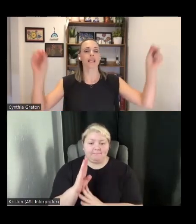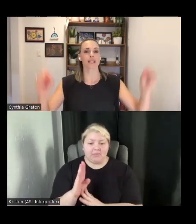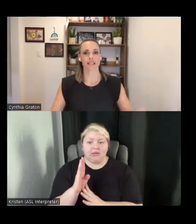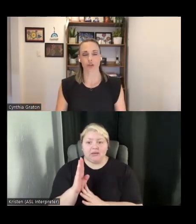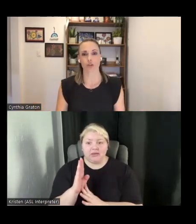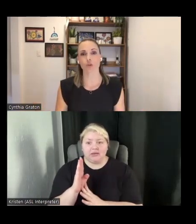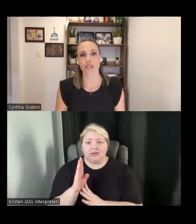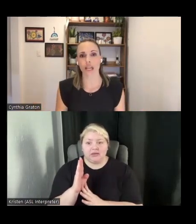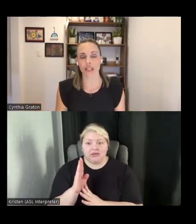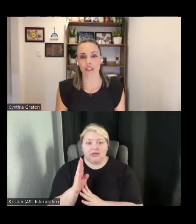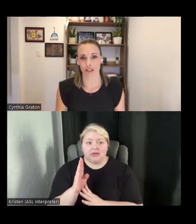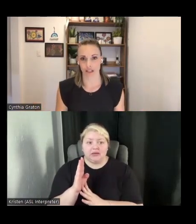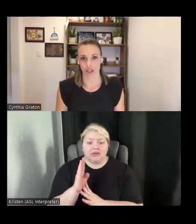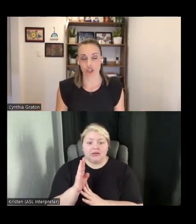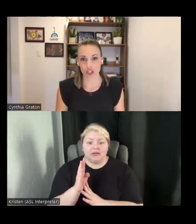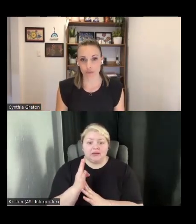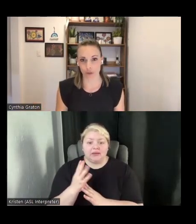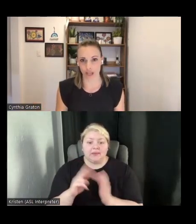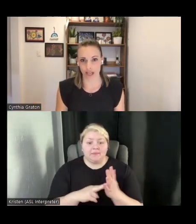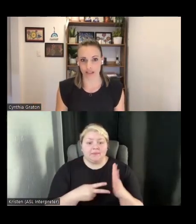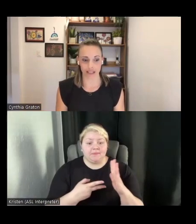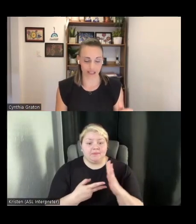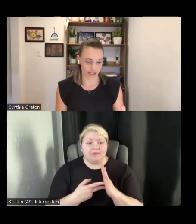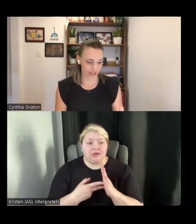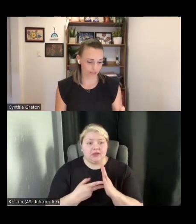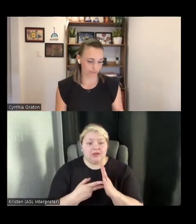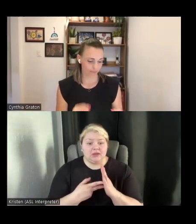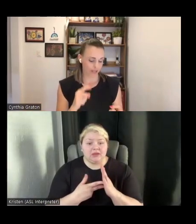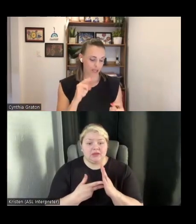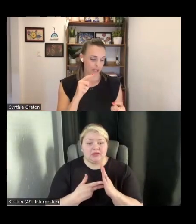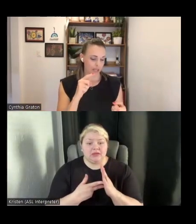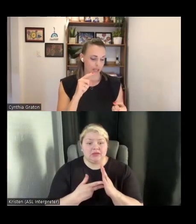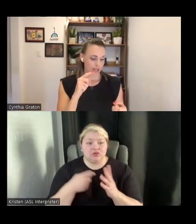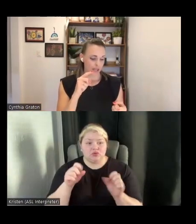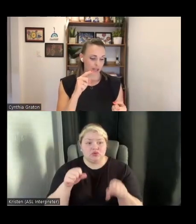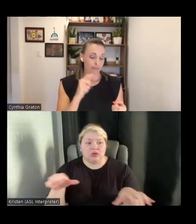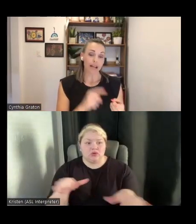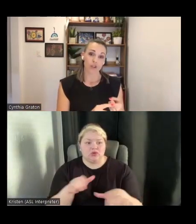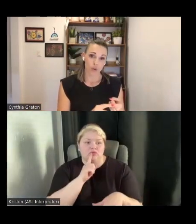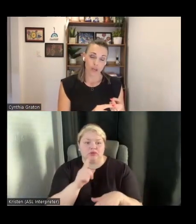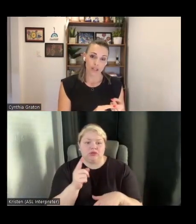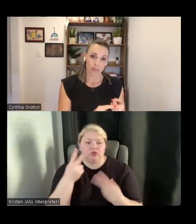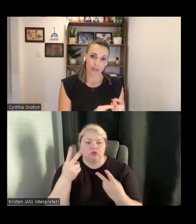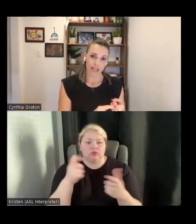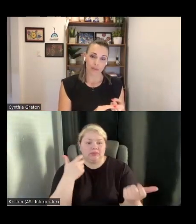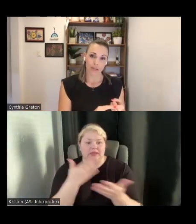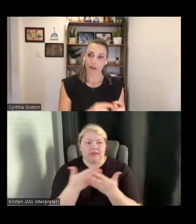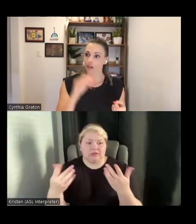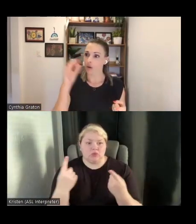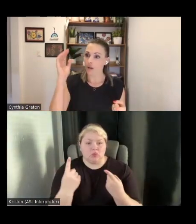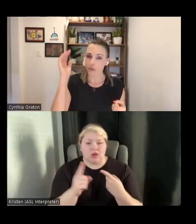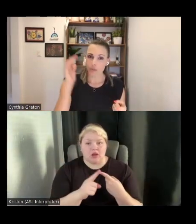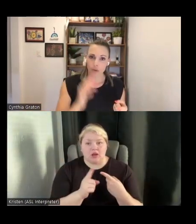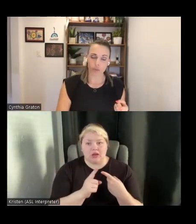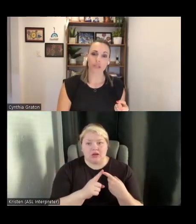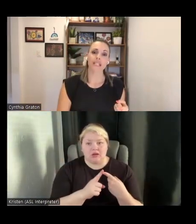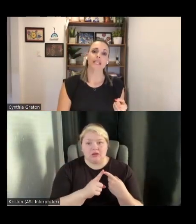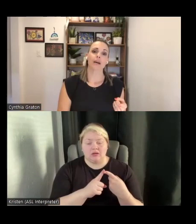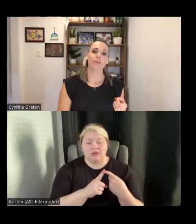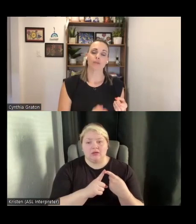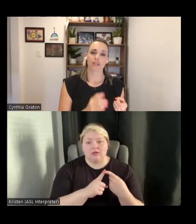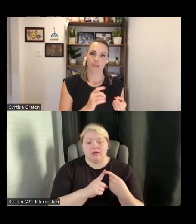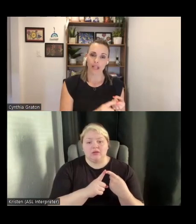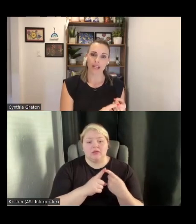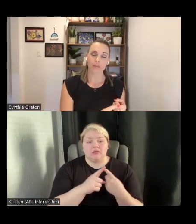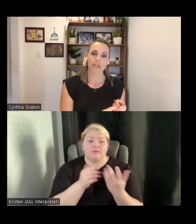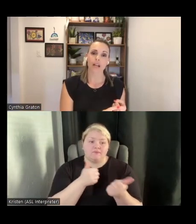main things that you can achieve with that is by doing the plan B, by going through the 3